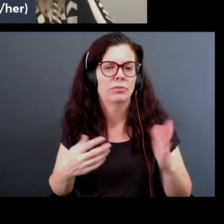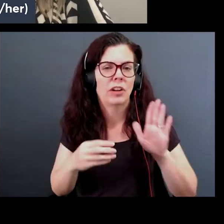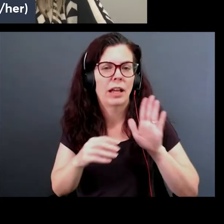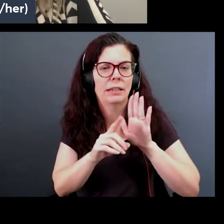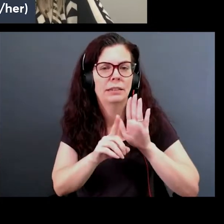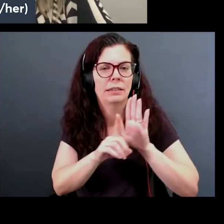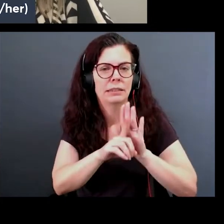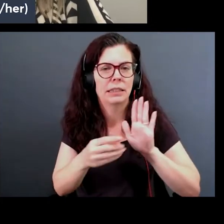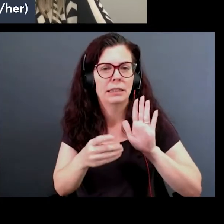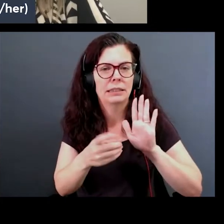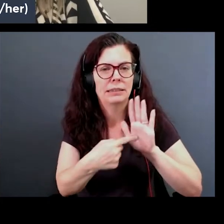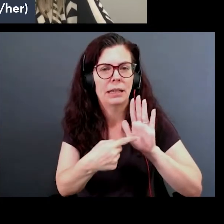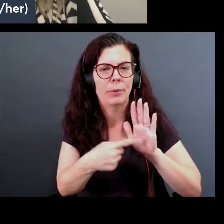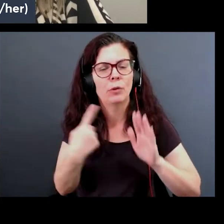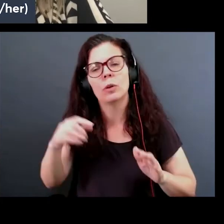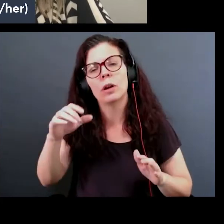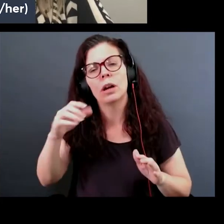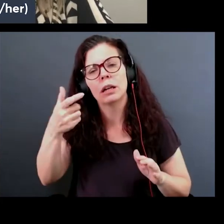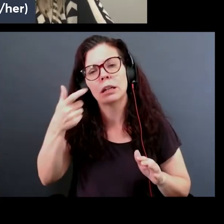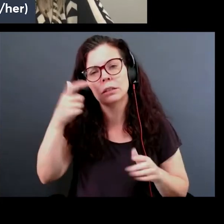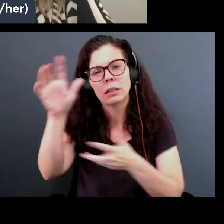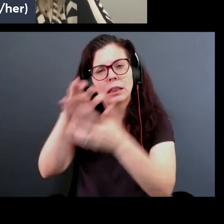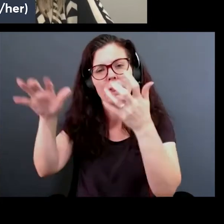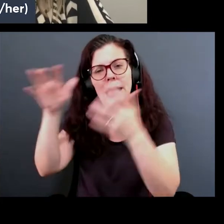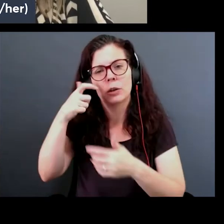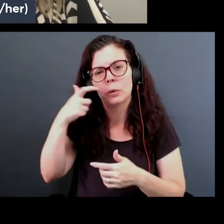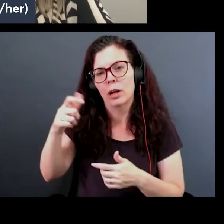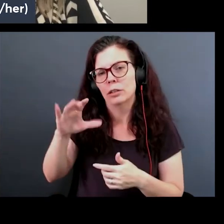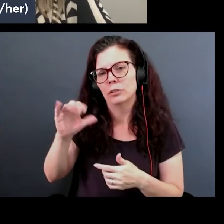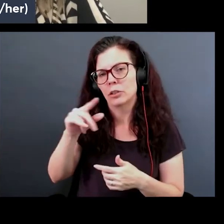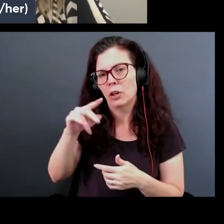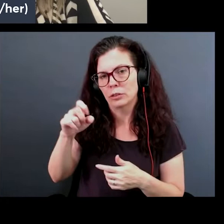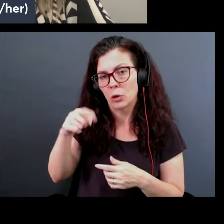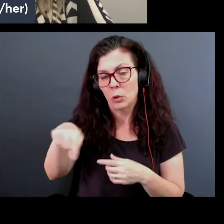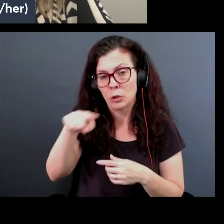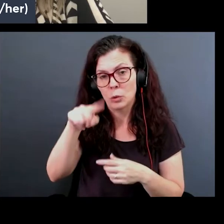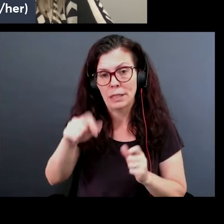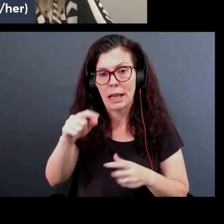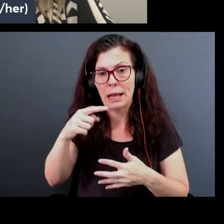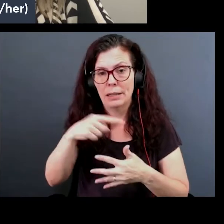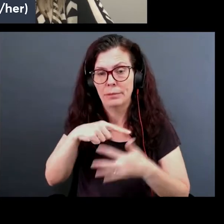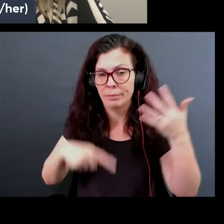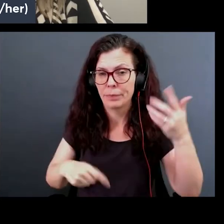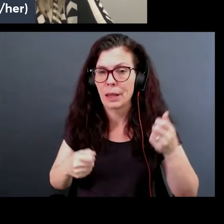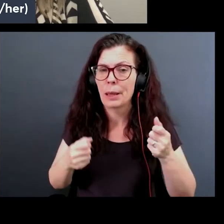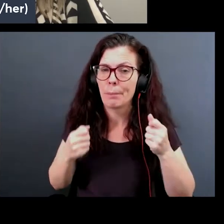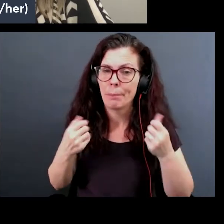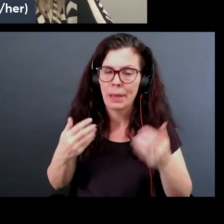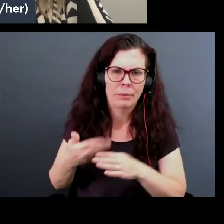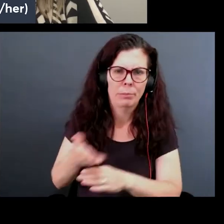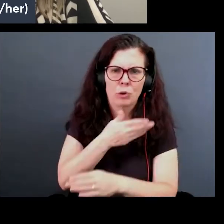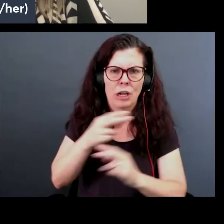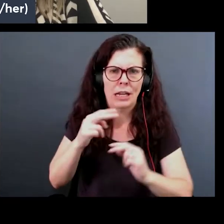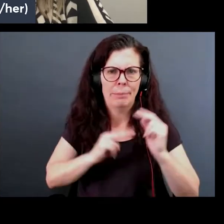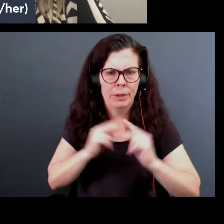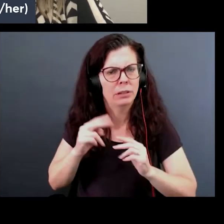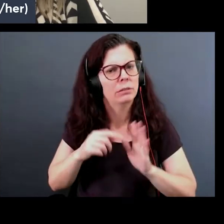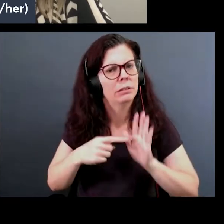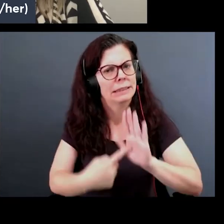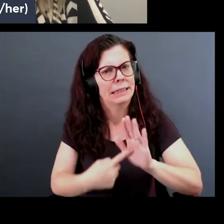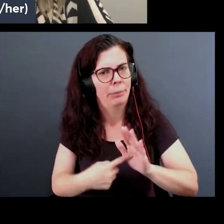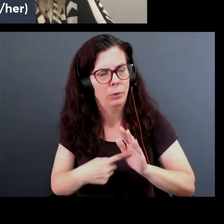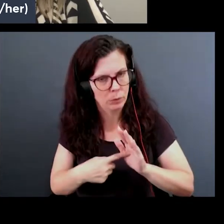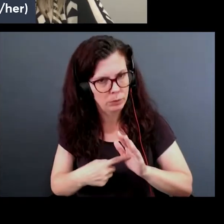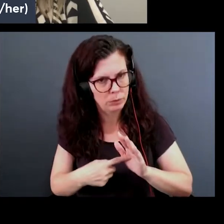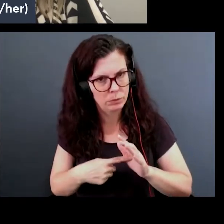CloudWatch console where you can choose a wide variety of pre-built sample queries to get started, and then